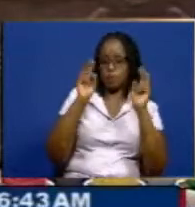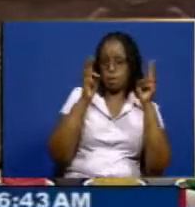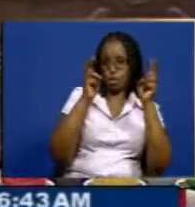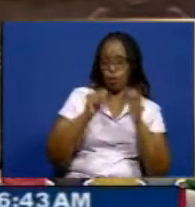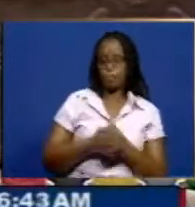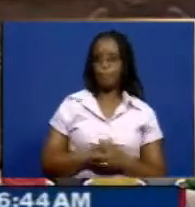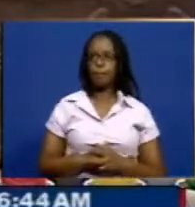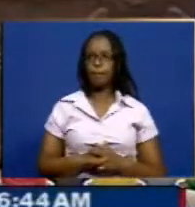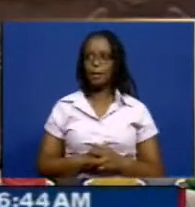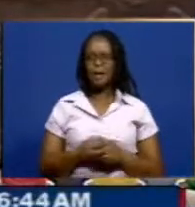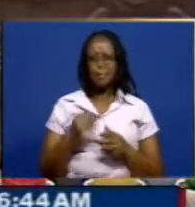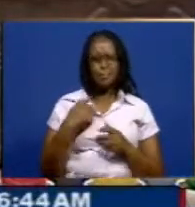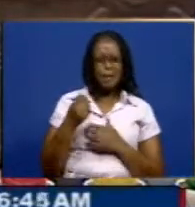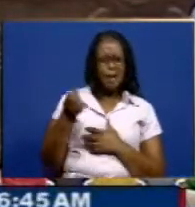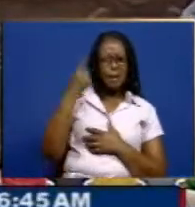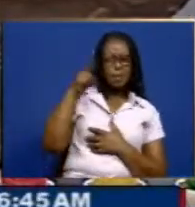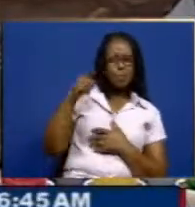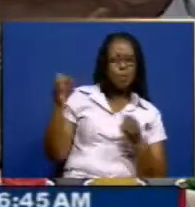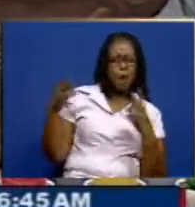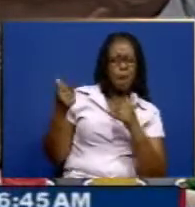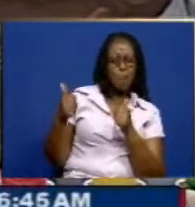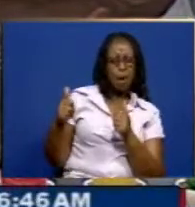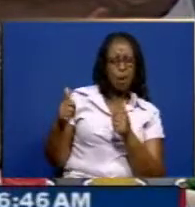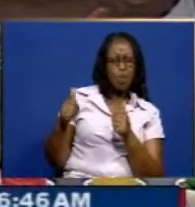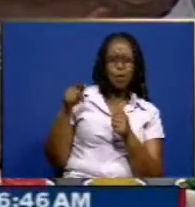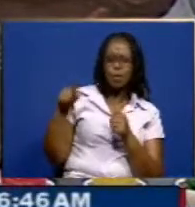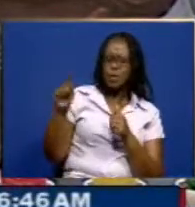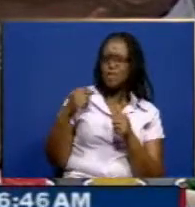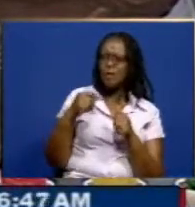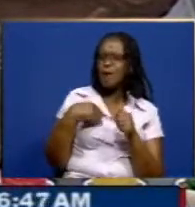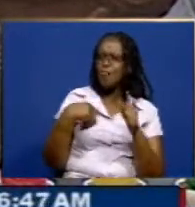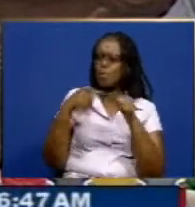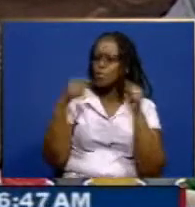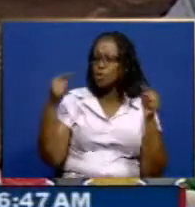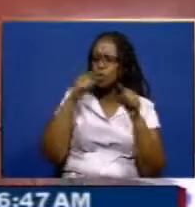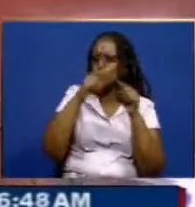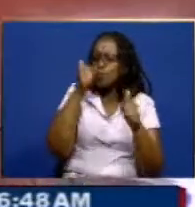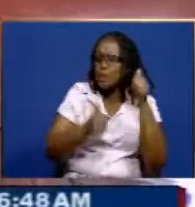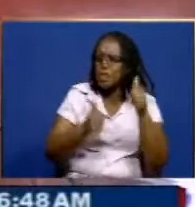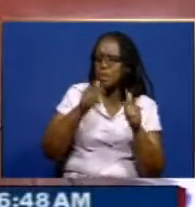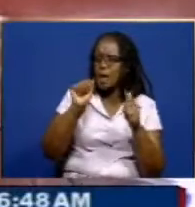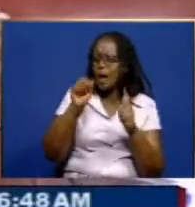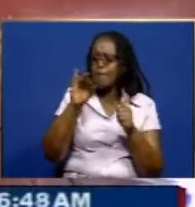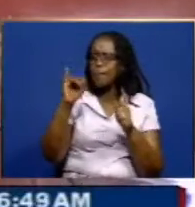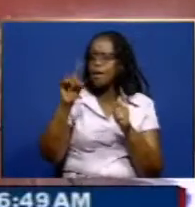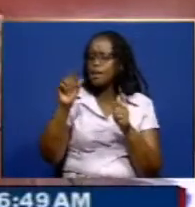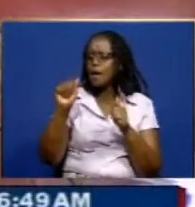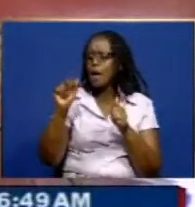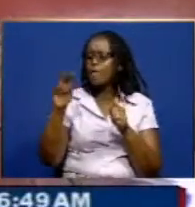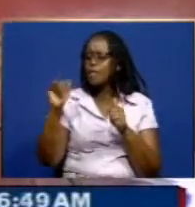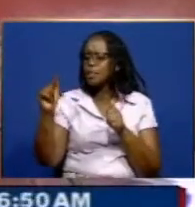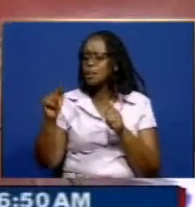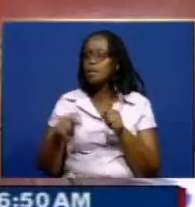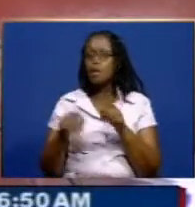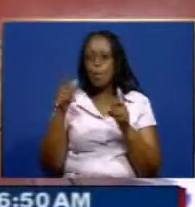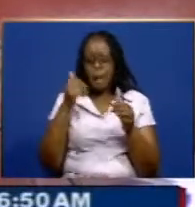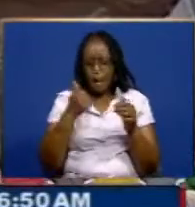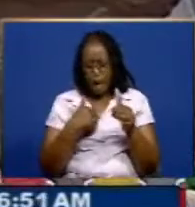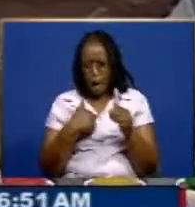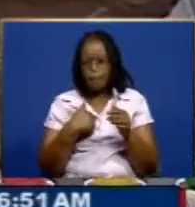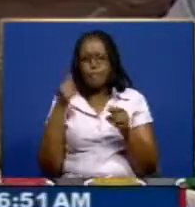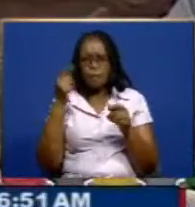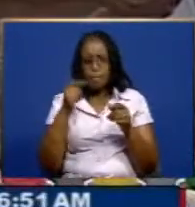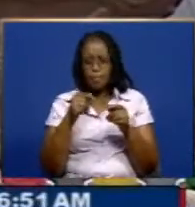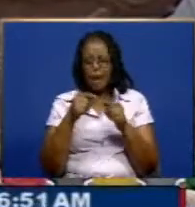I've not gotten you clear. You say you have an objection to which affidavit? We have an objection to the affidavit that Learned To Senior the proposed, to the